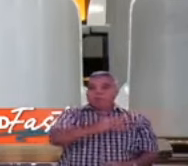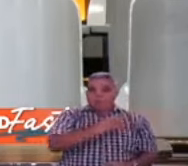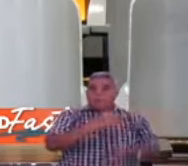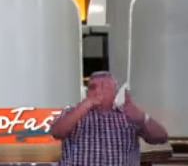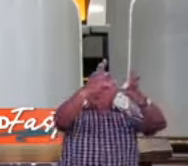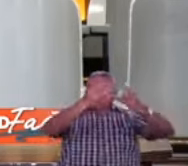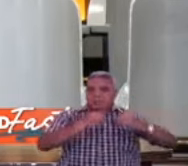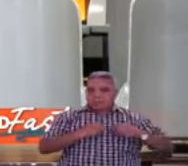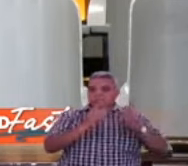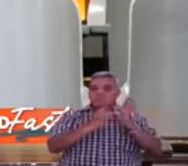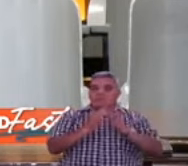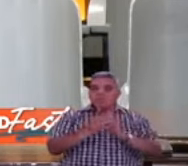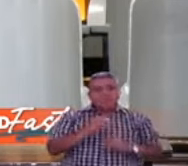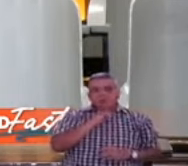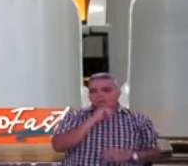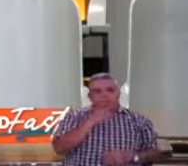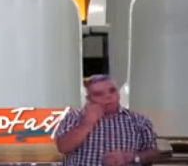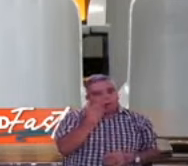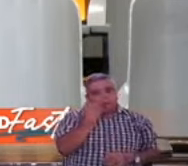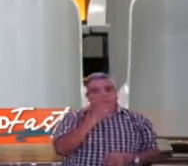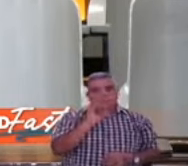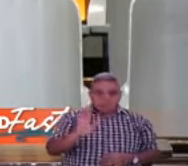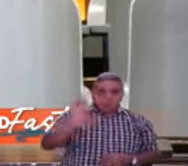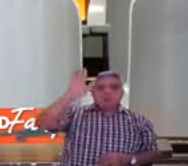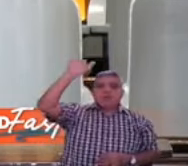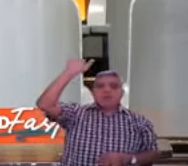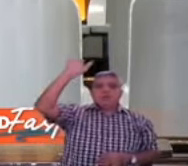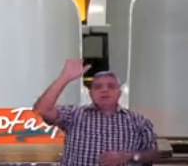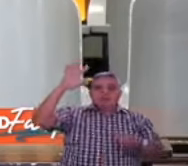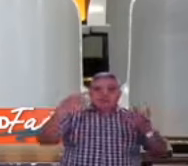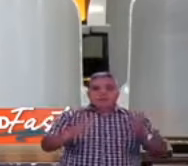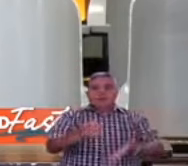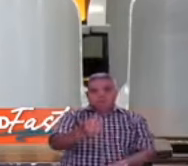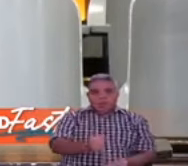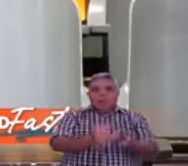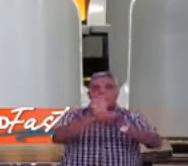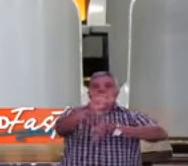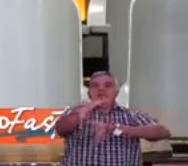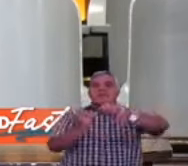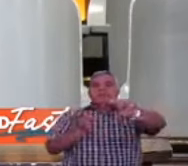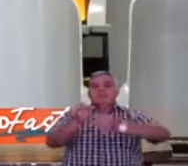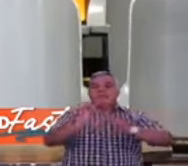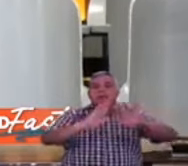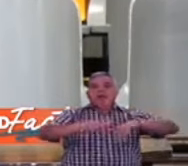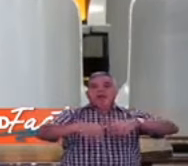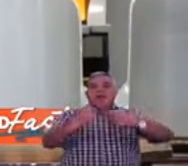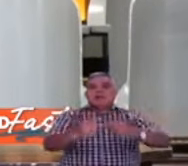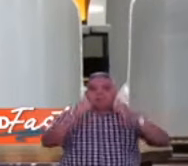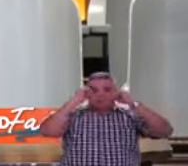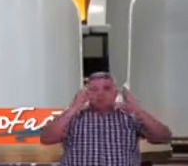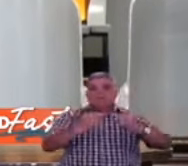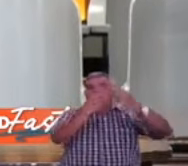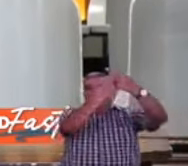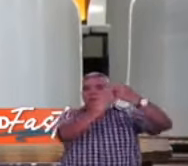morning? Pastor, please pray for me. Ayaw ka ulaw palihog. Iisali mong kamot. Ibutang dayon. Tabangan ka na mo. I-pray ka na mo. Garong bundag. For those of you